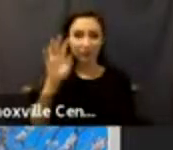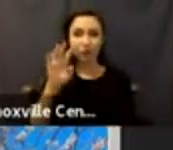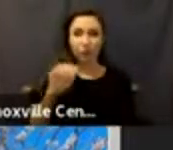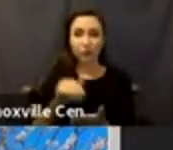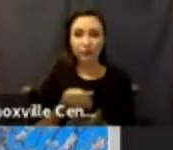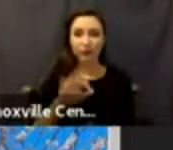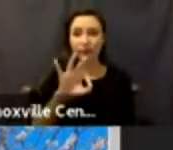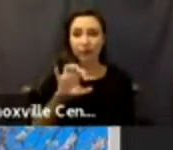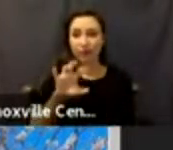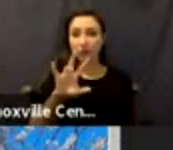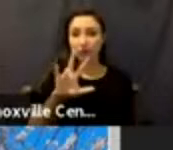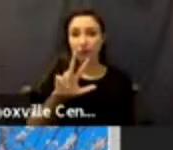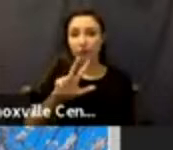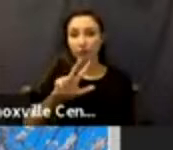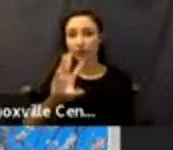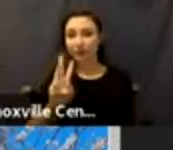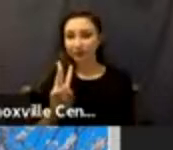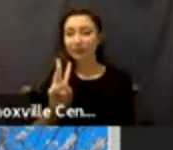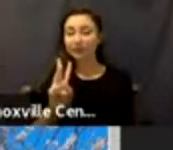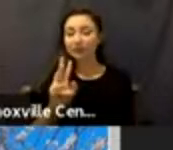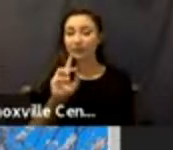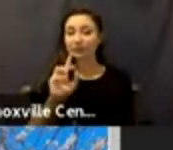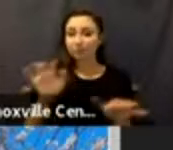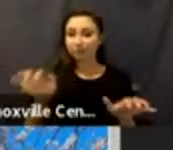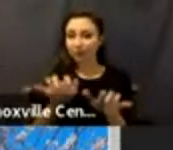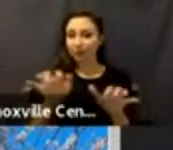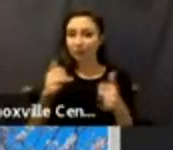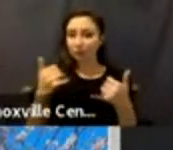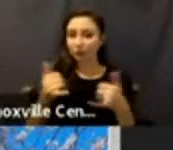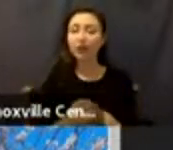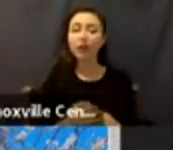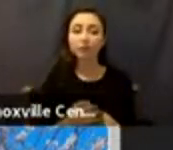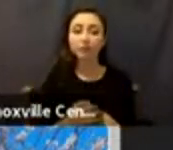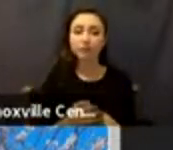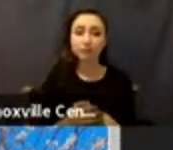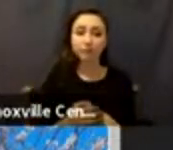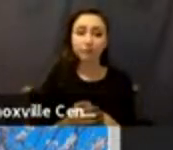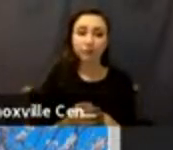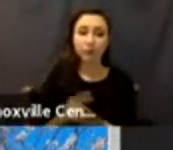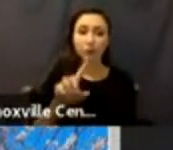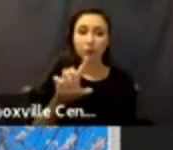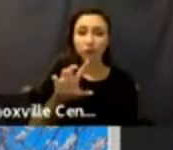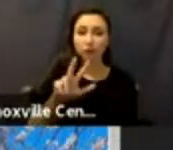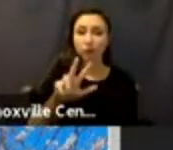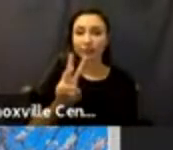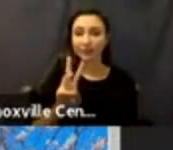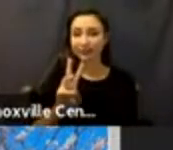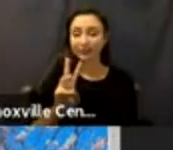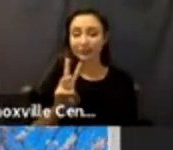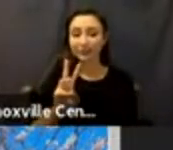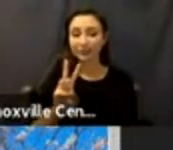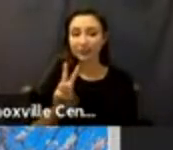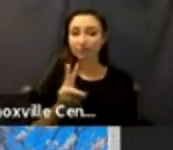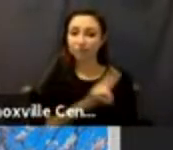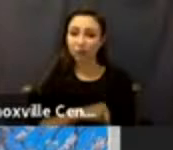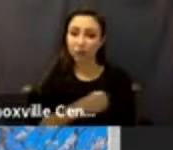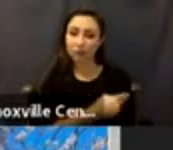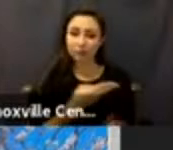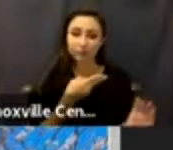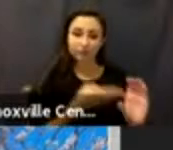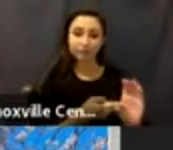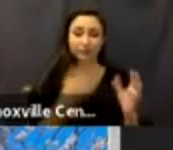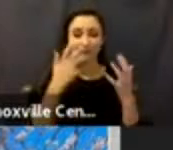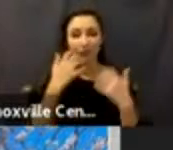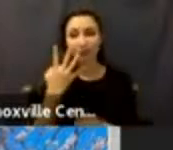4,936 active cases currently. 167 Knox County residents are currently hospitalized, and sadly, 4 additional deaths to